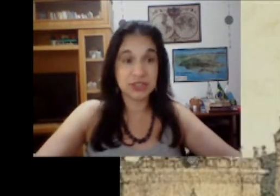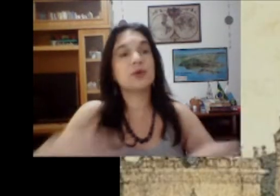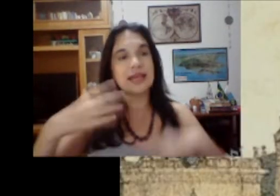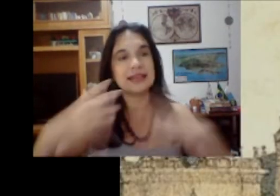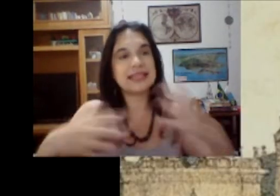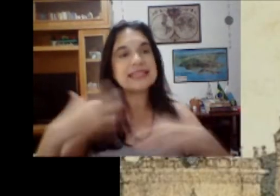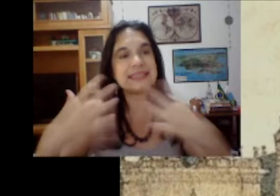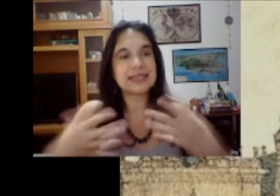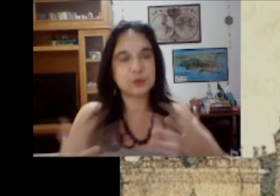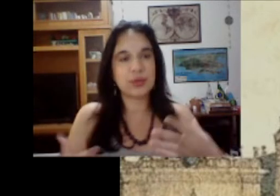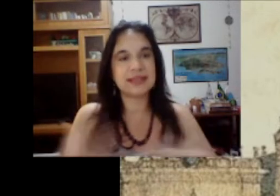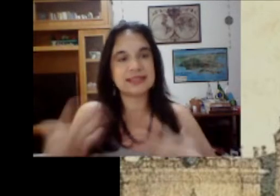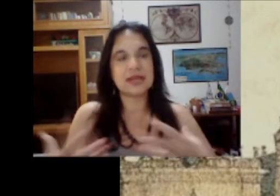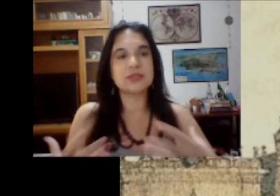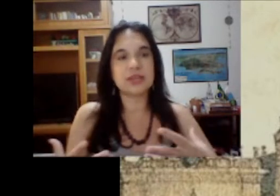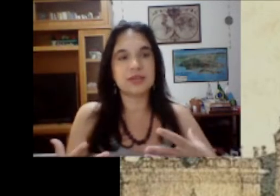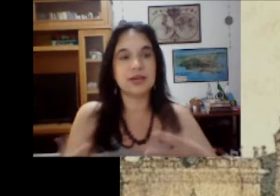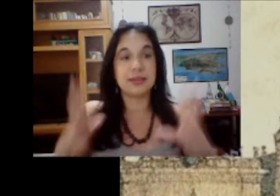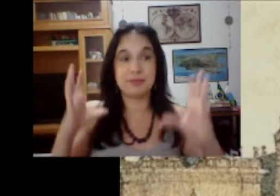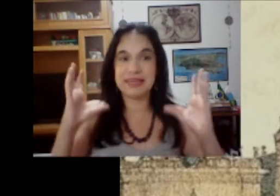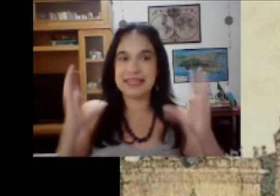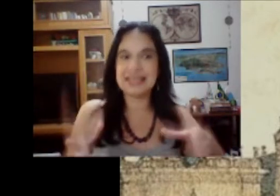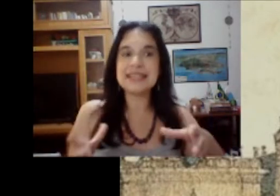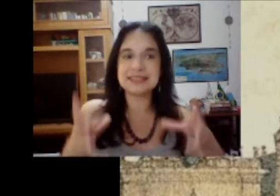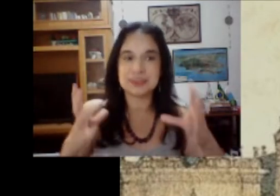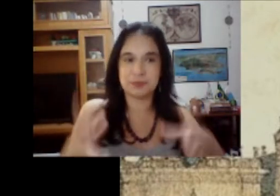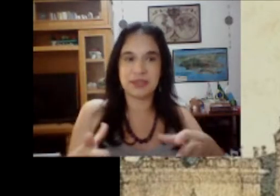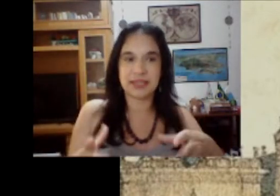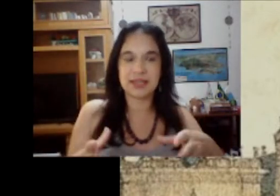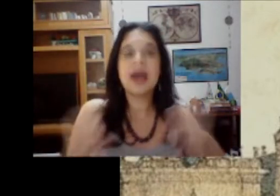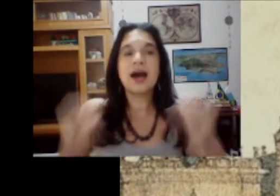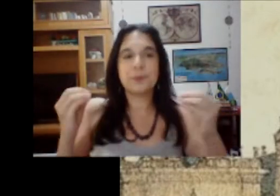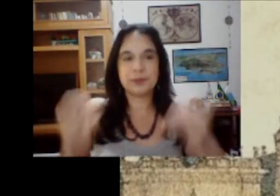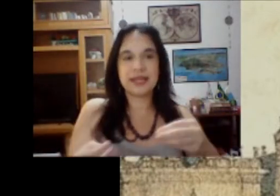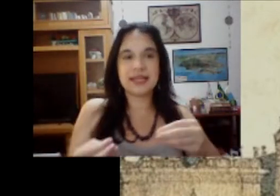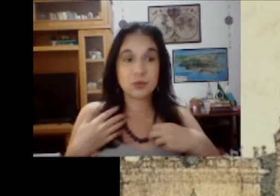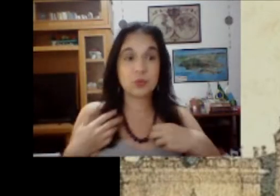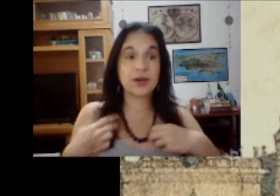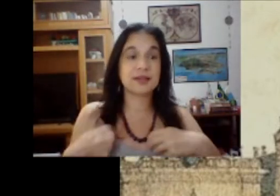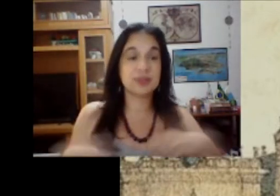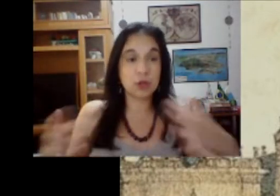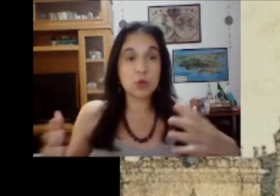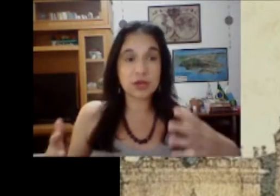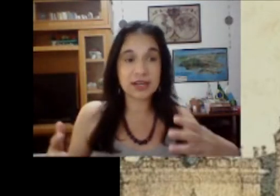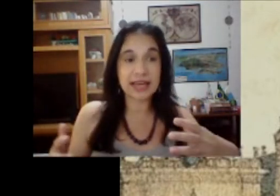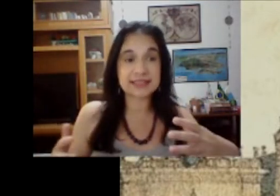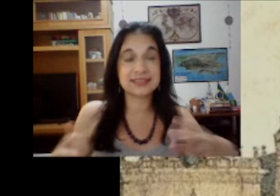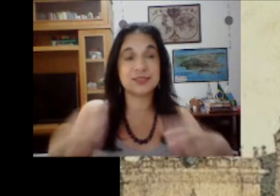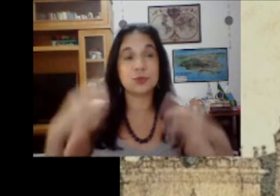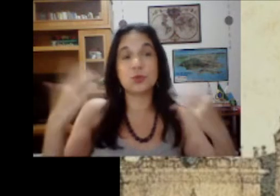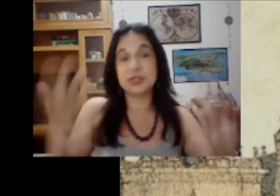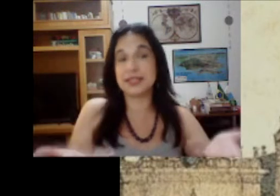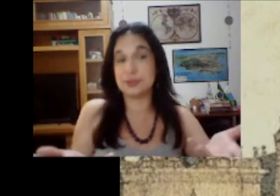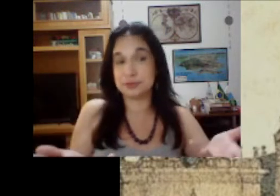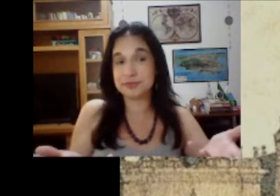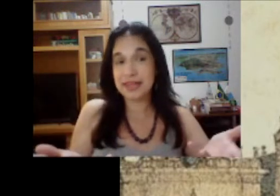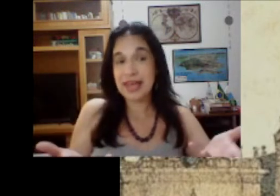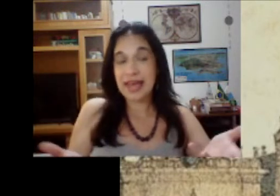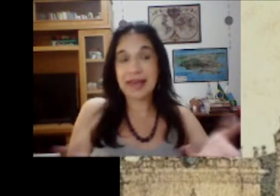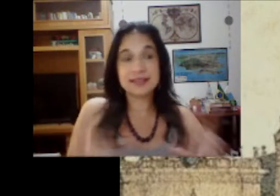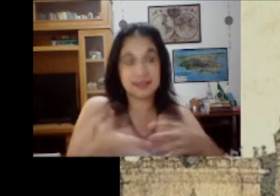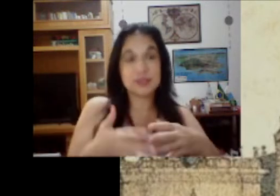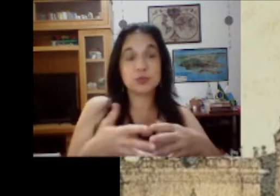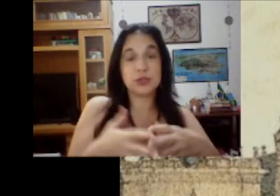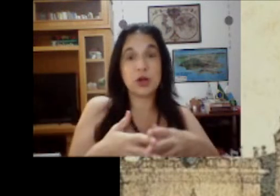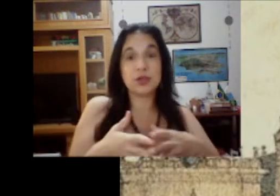rich. And this is when the downtown area begins to be a place where the lower classes would live.